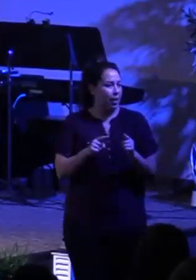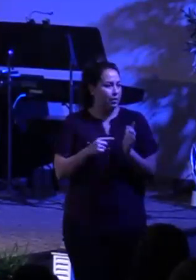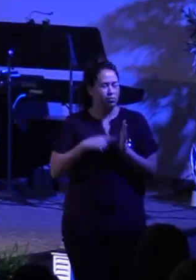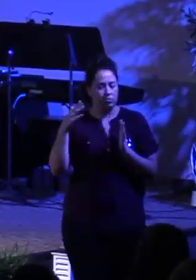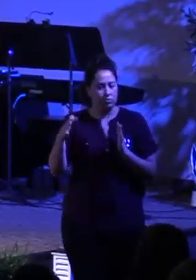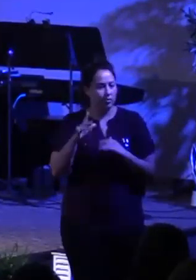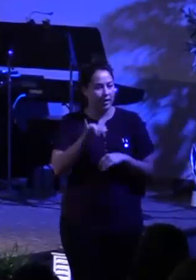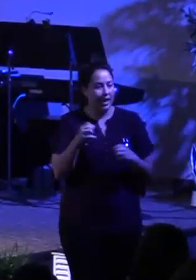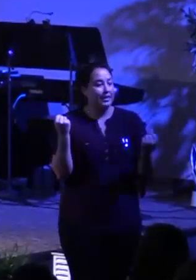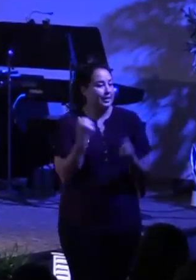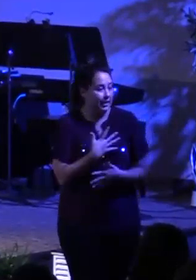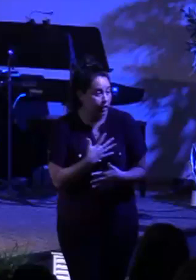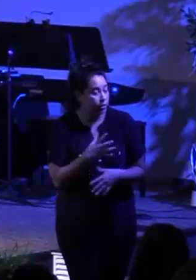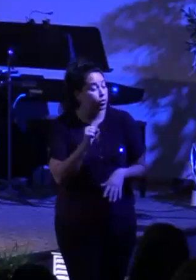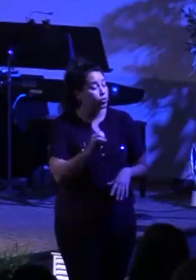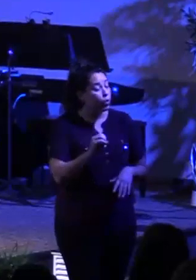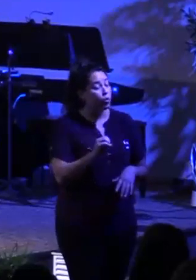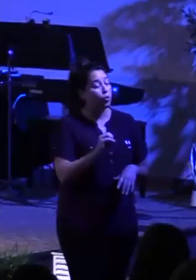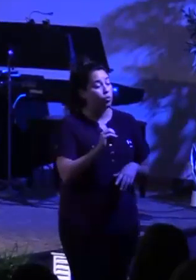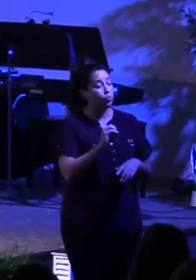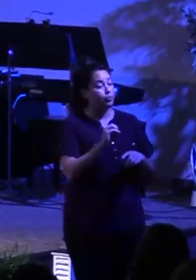right? So shalom,